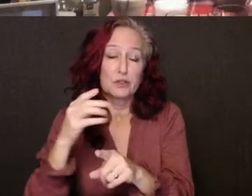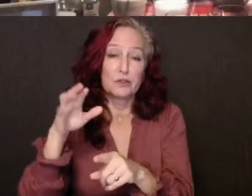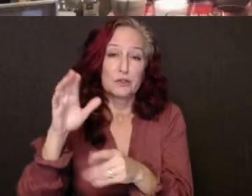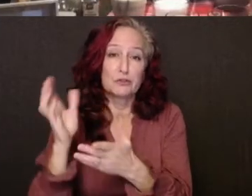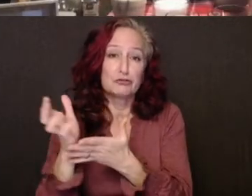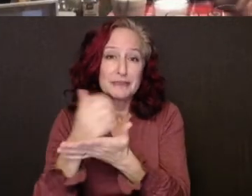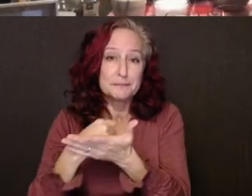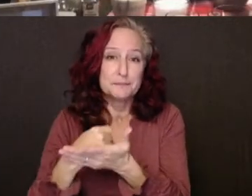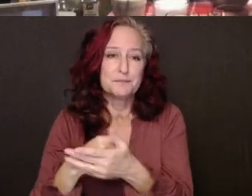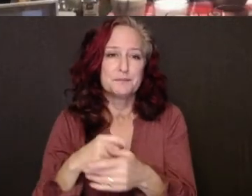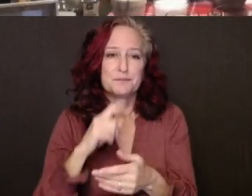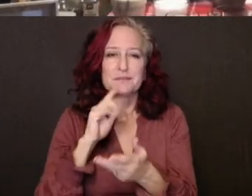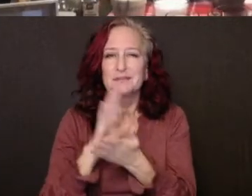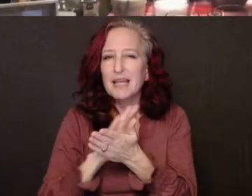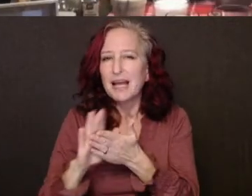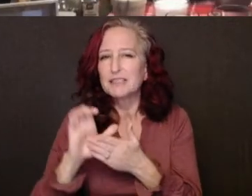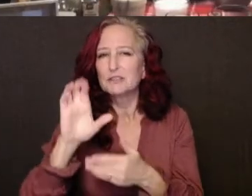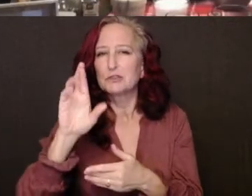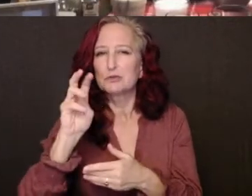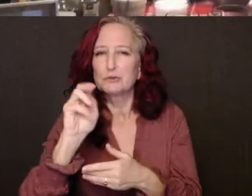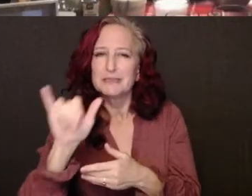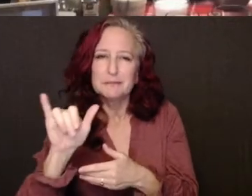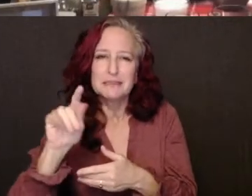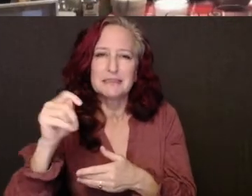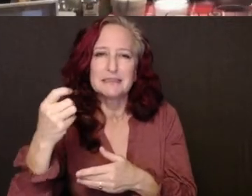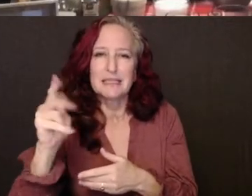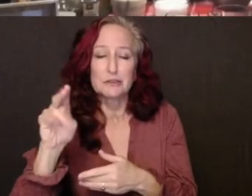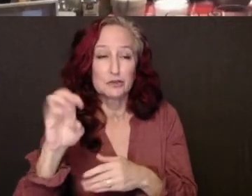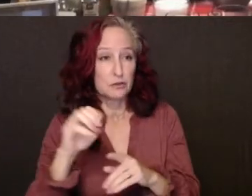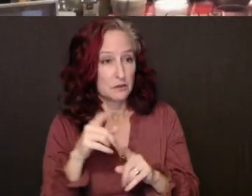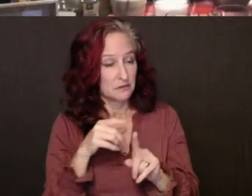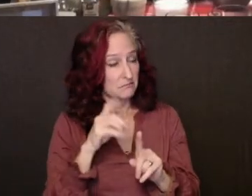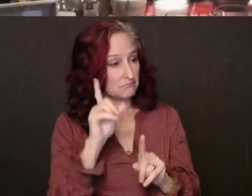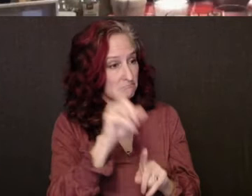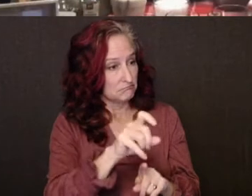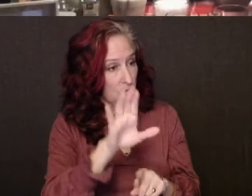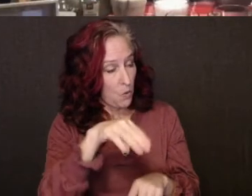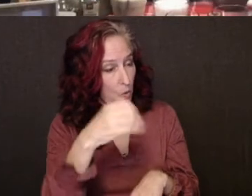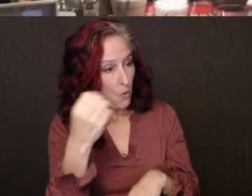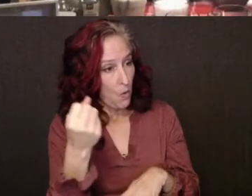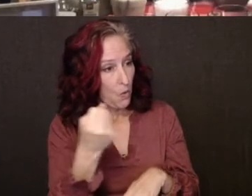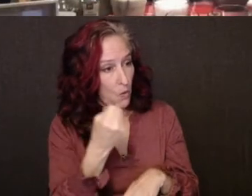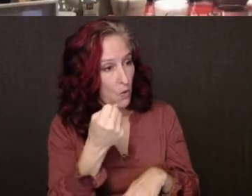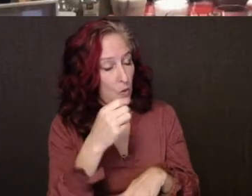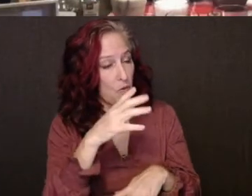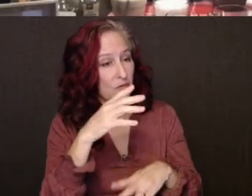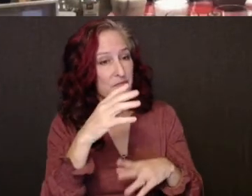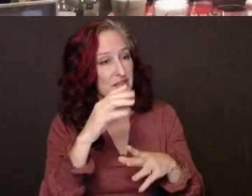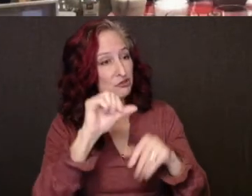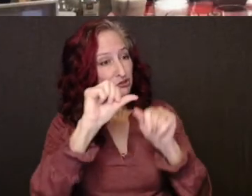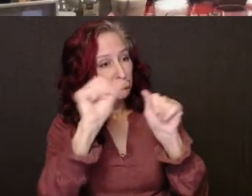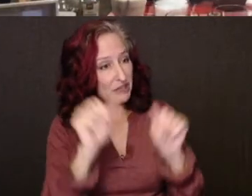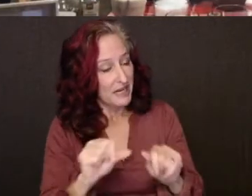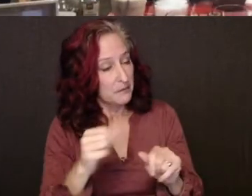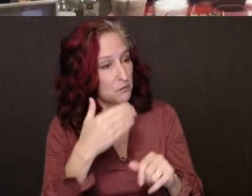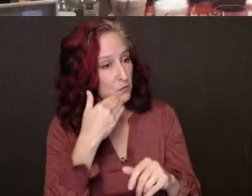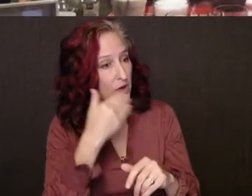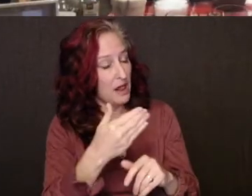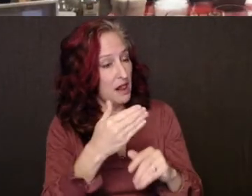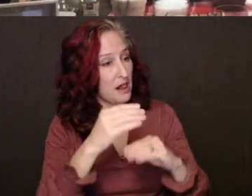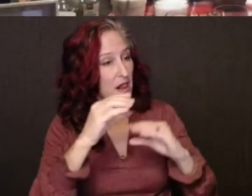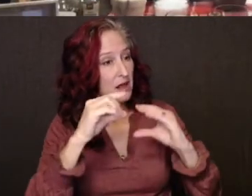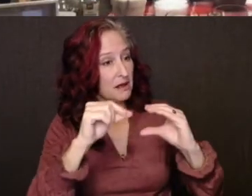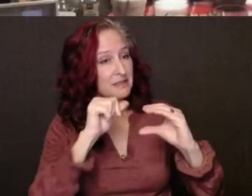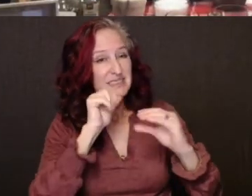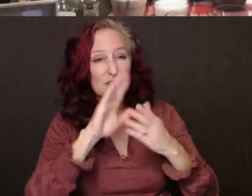use whipped coconut cream on almost all my cakes. That's the main icing that I use, and people seem to really like it because it's not